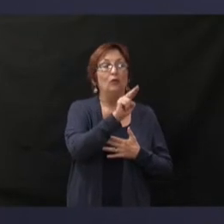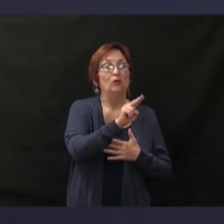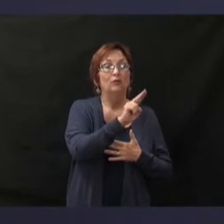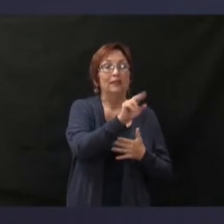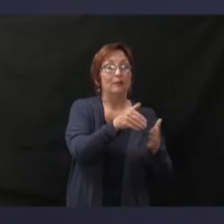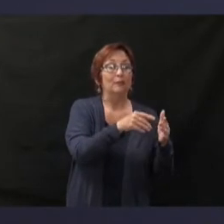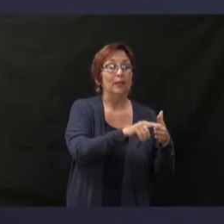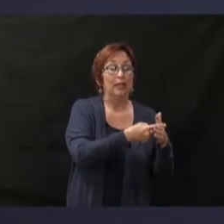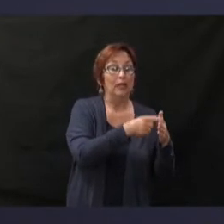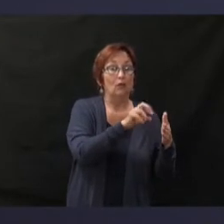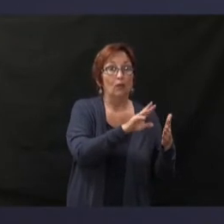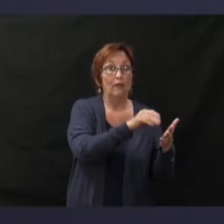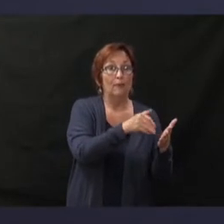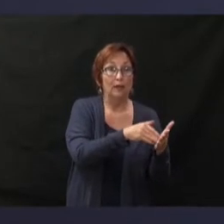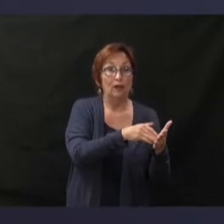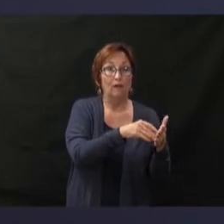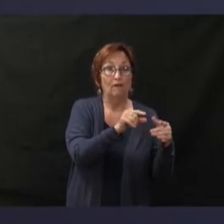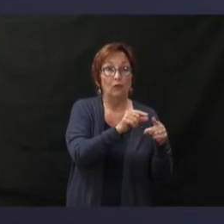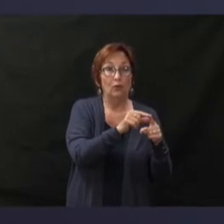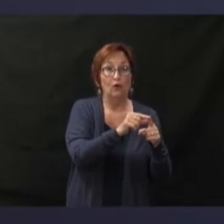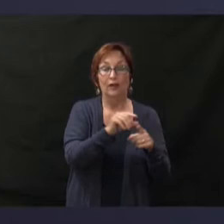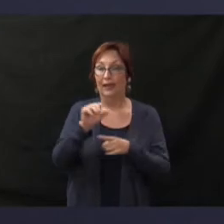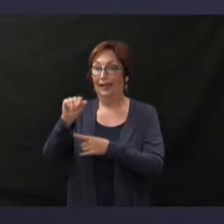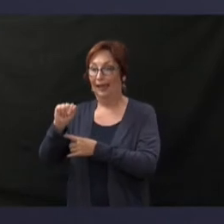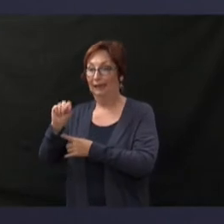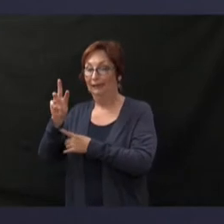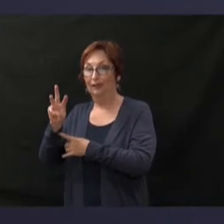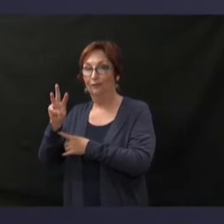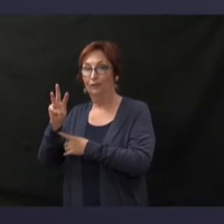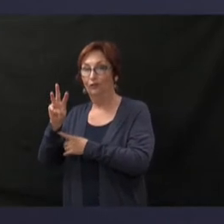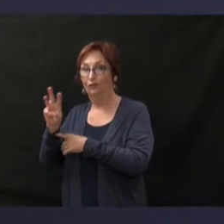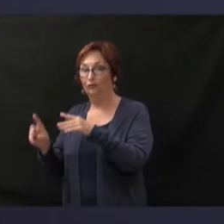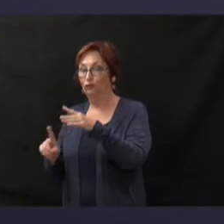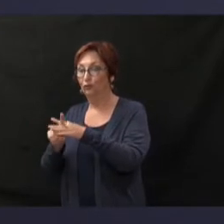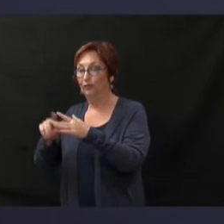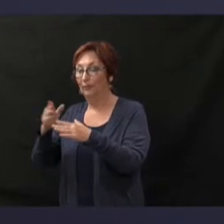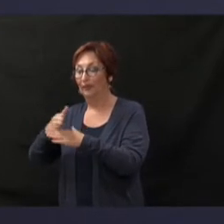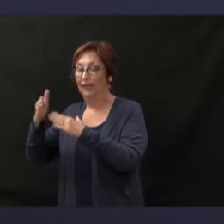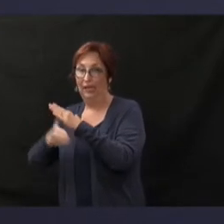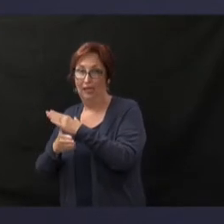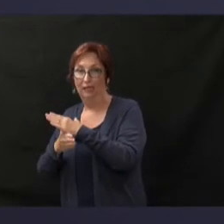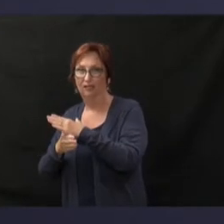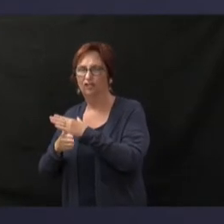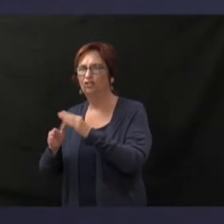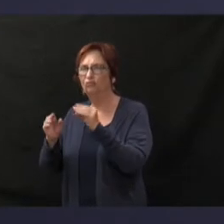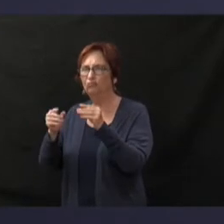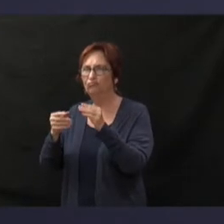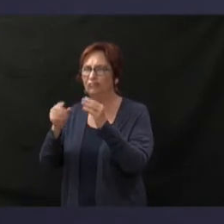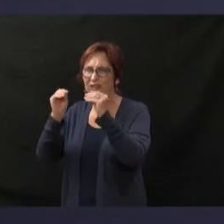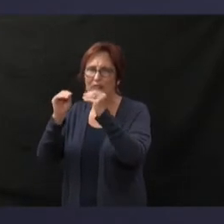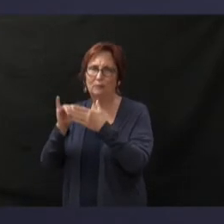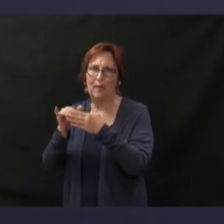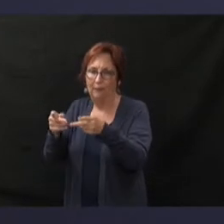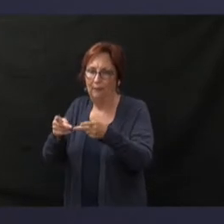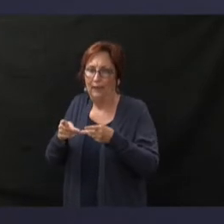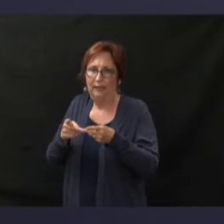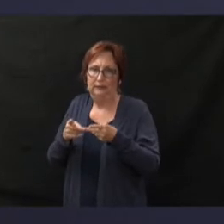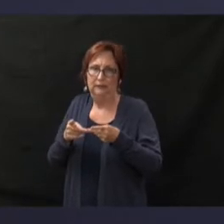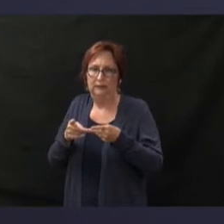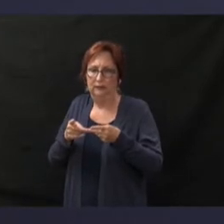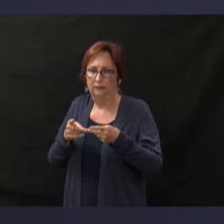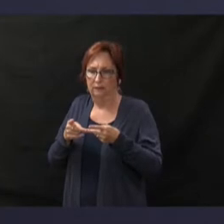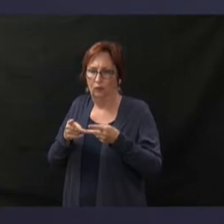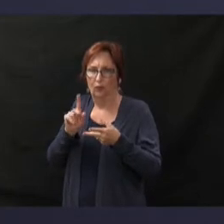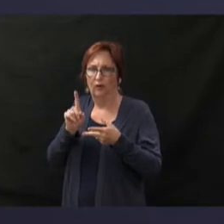middle, and AW will be at the end, kind of the place value thing. And so as they